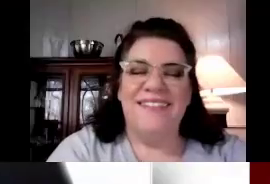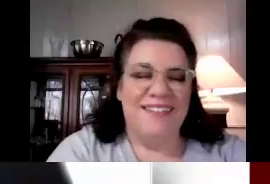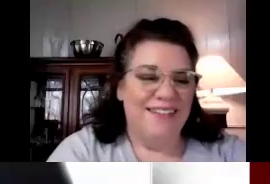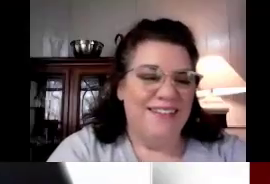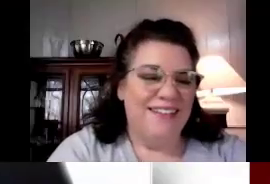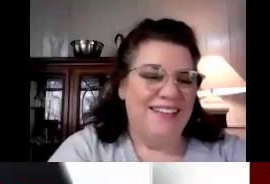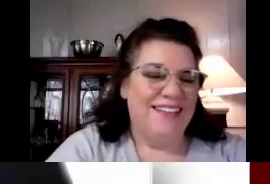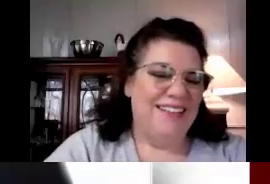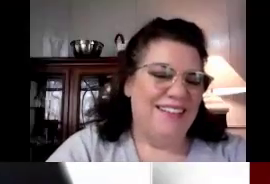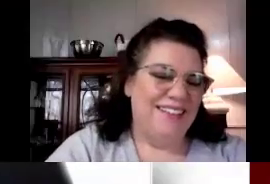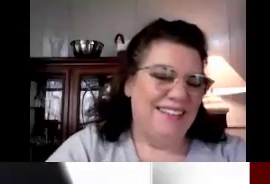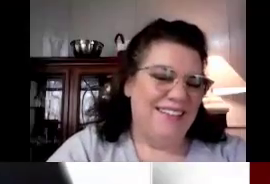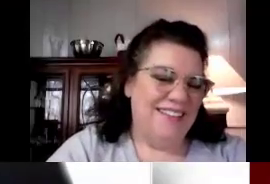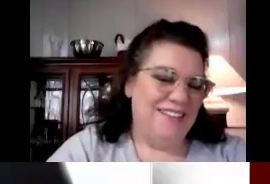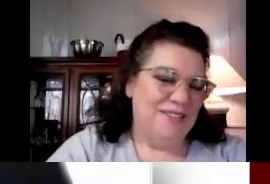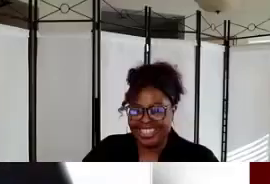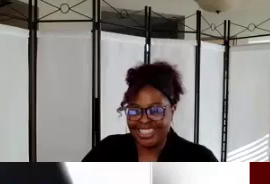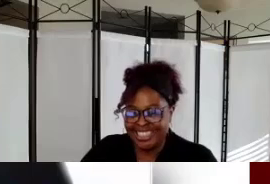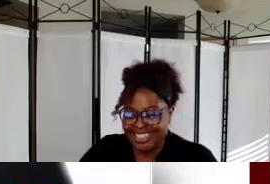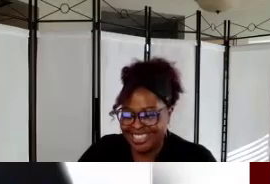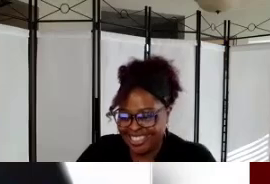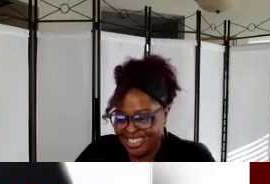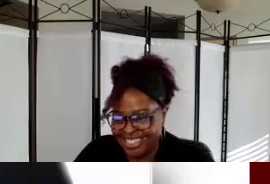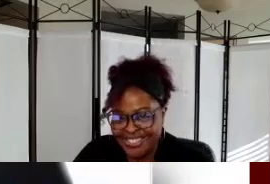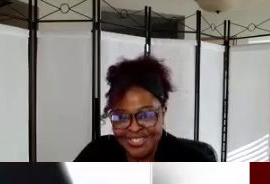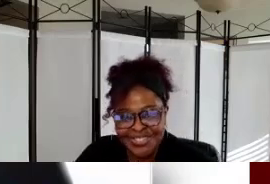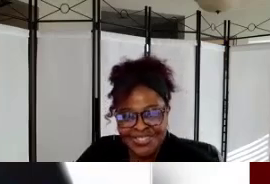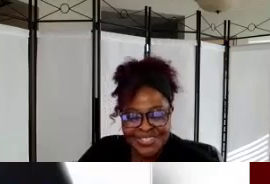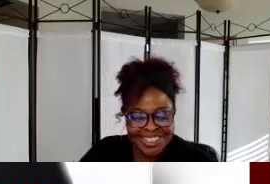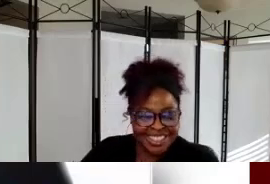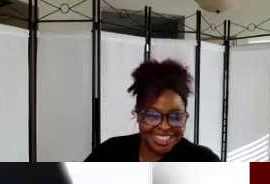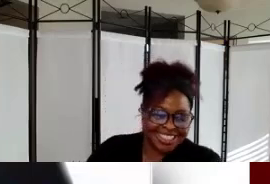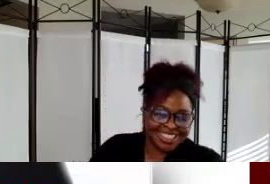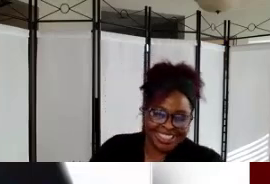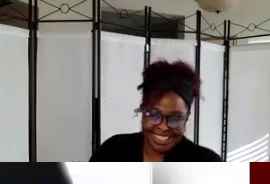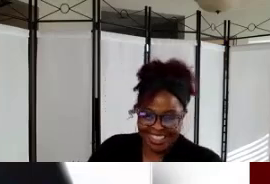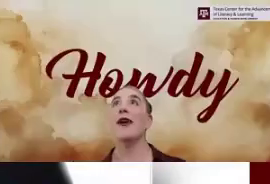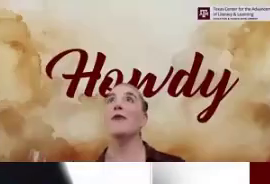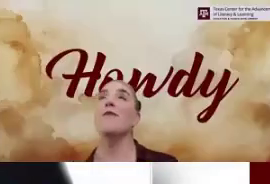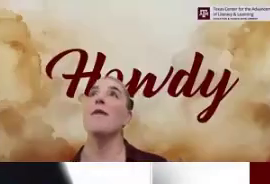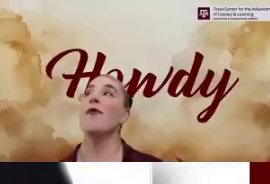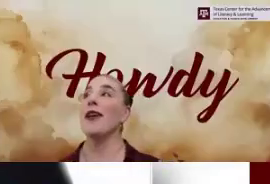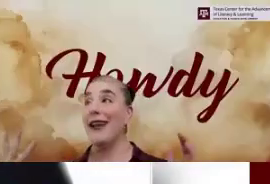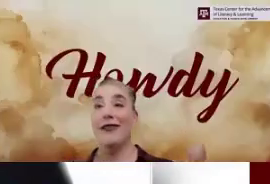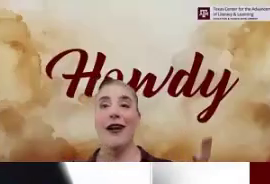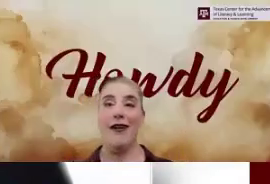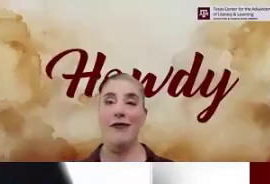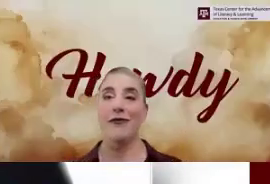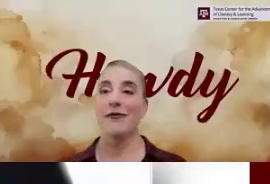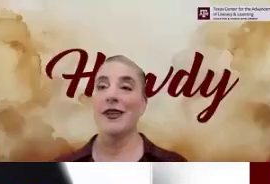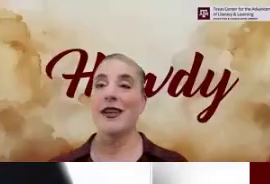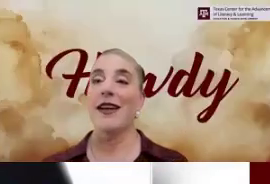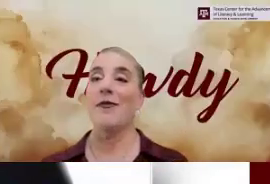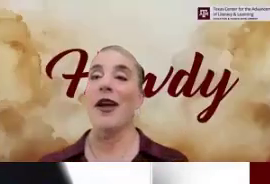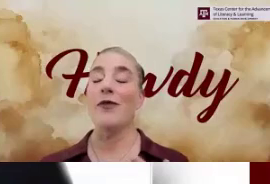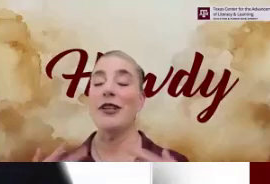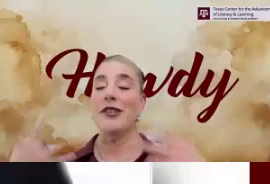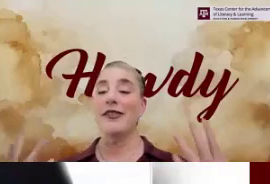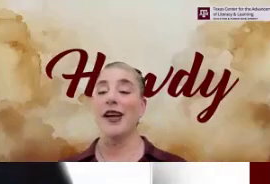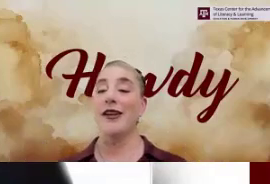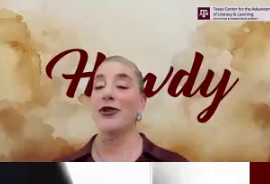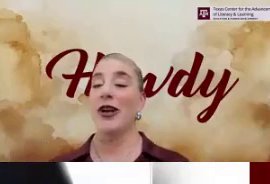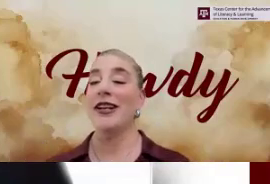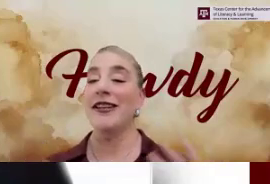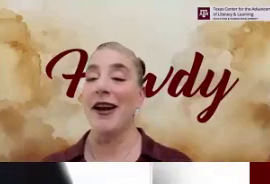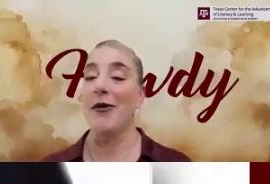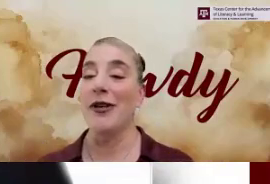though. Yeah, I love how, They yeah, are. they are. But I guess what I love, and we